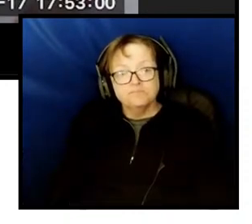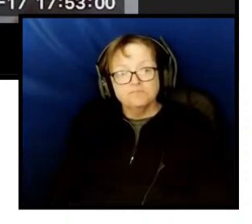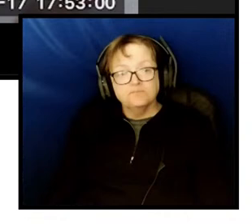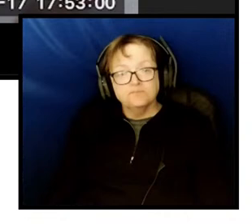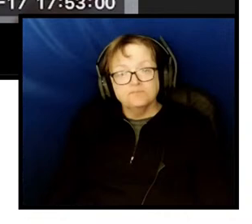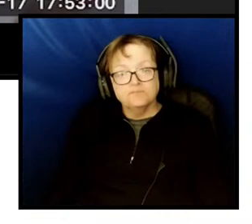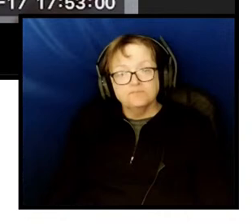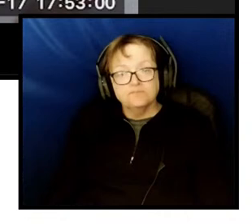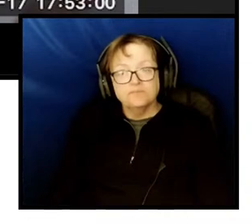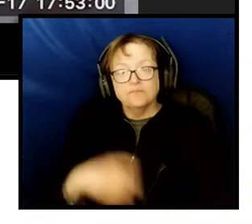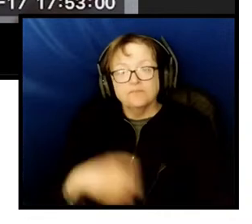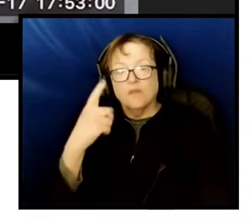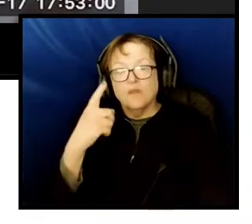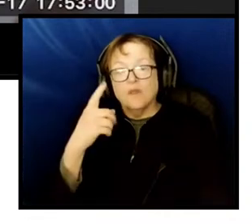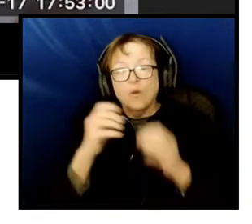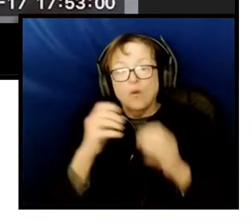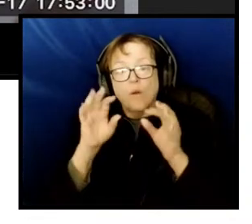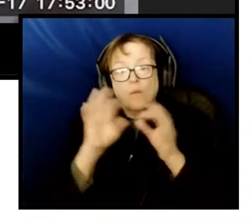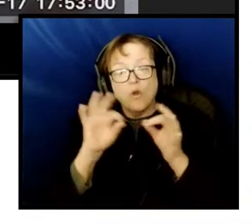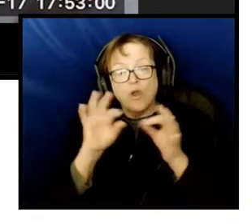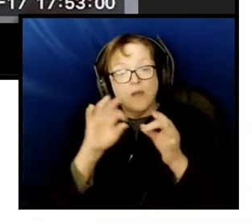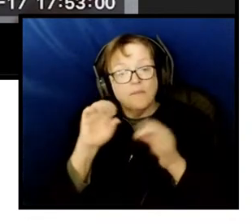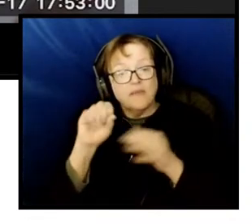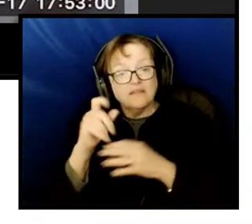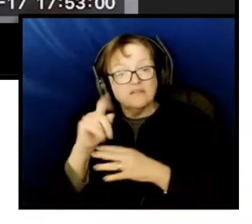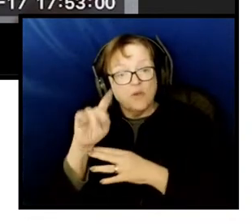One more comment. I also really enjoyed